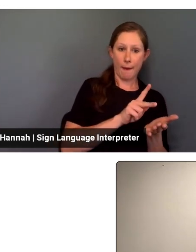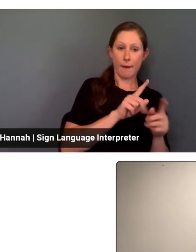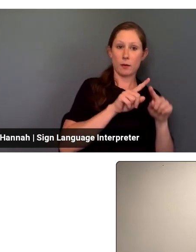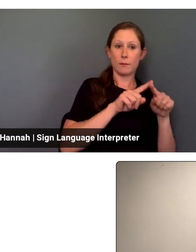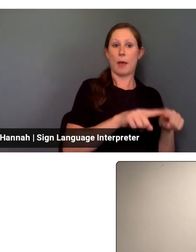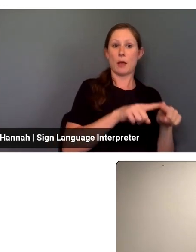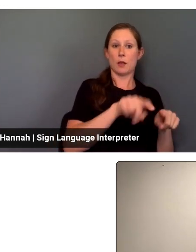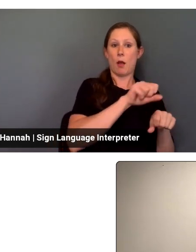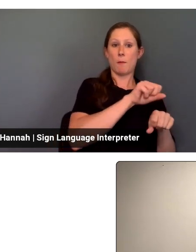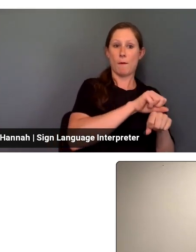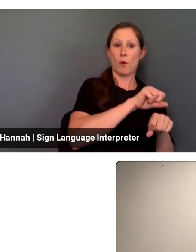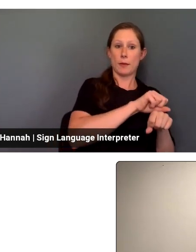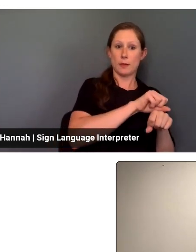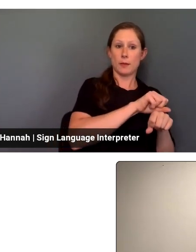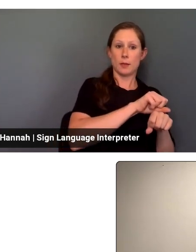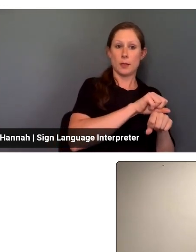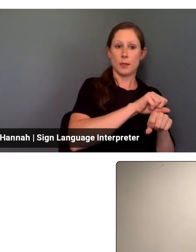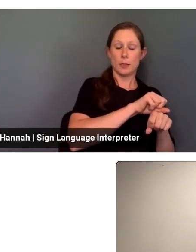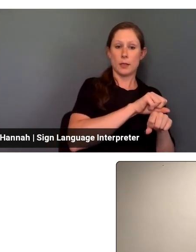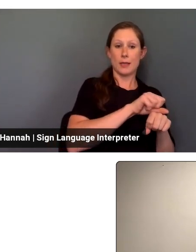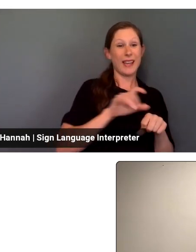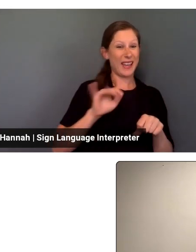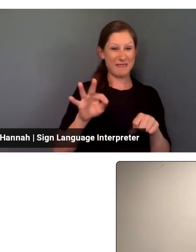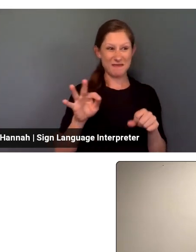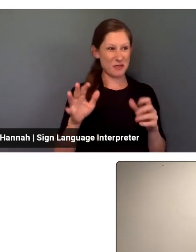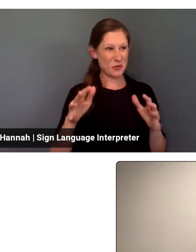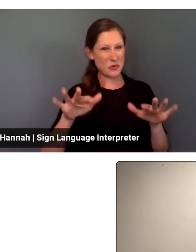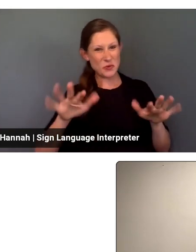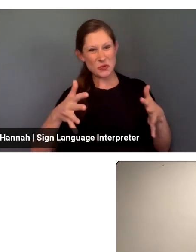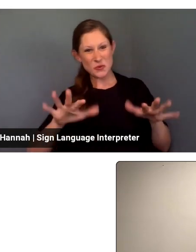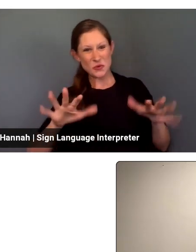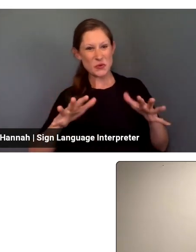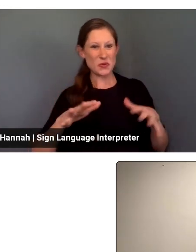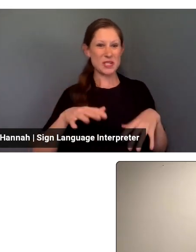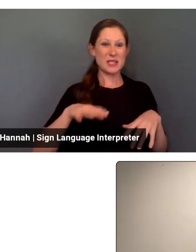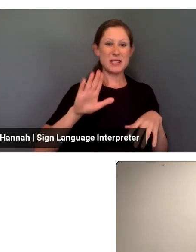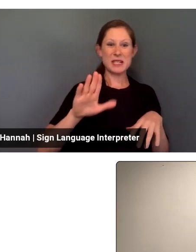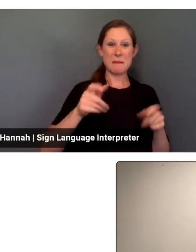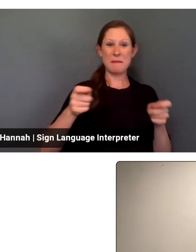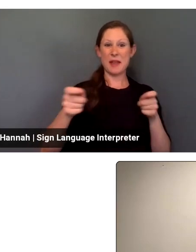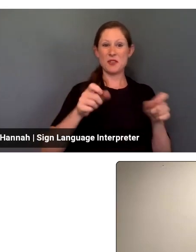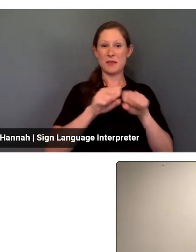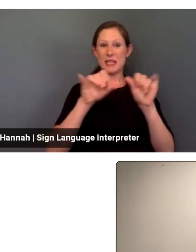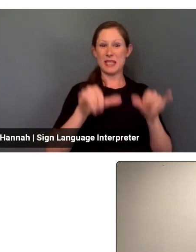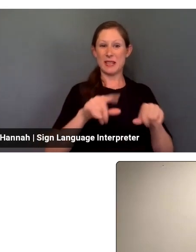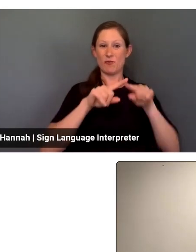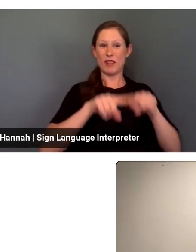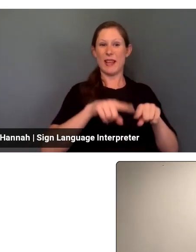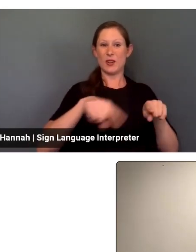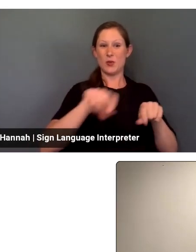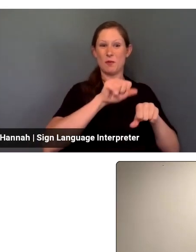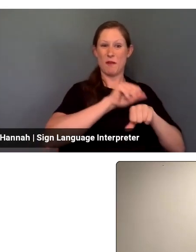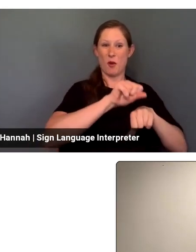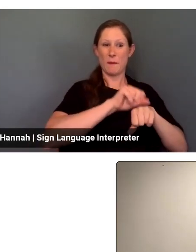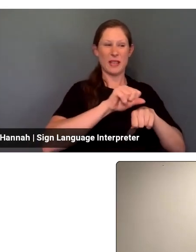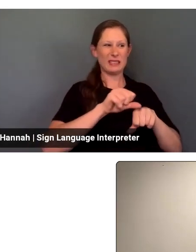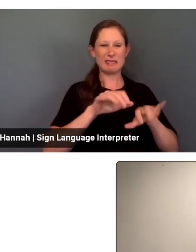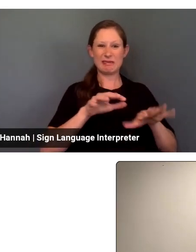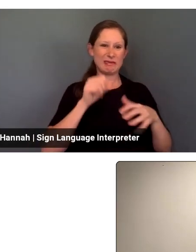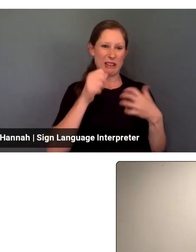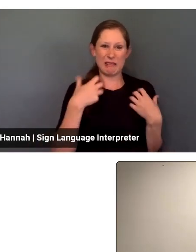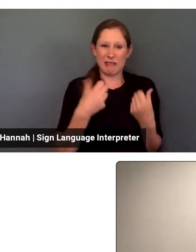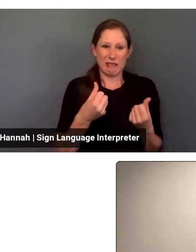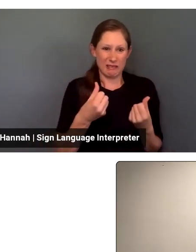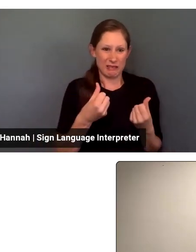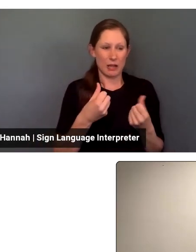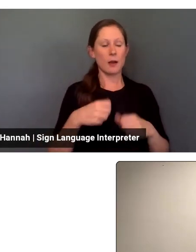if you're not confident in your performance management system and that it is calibrating people